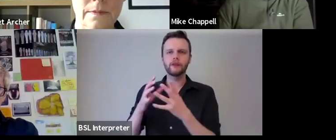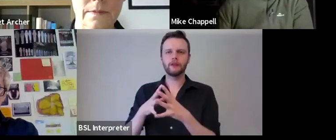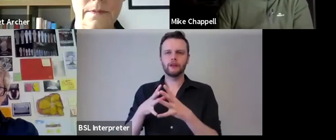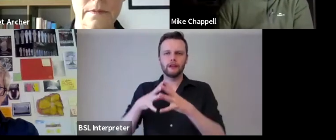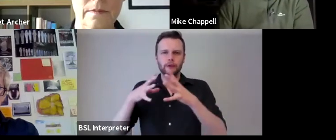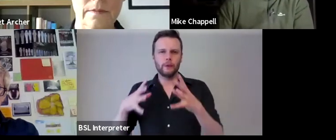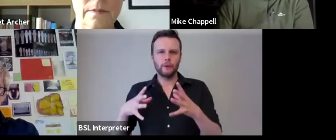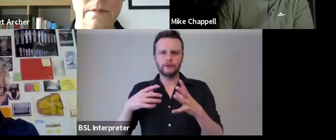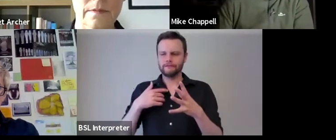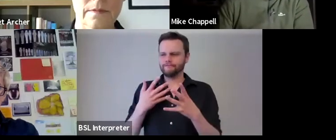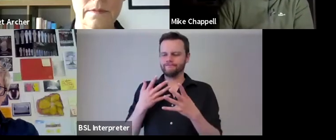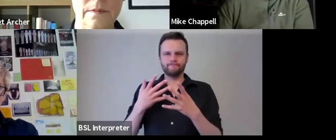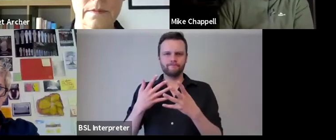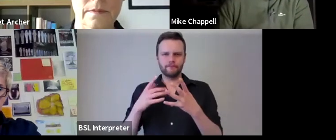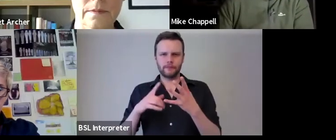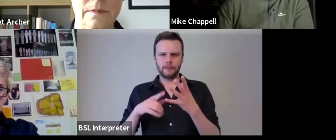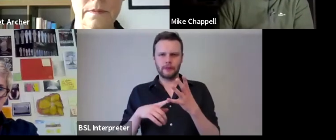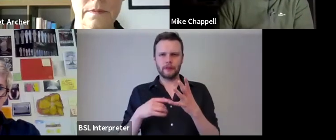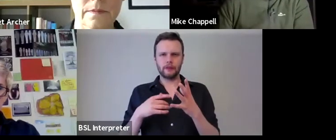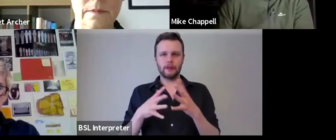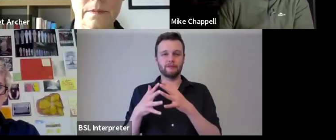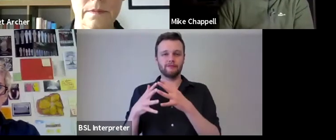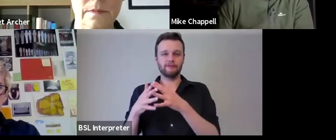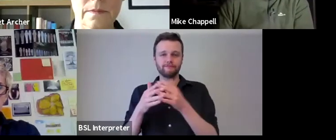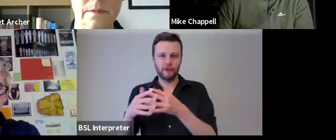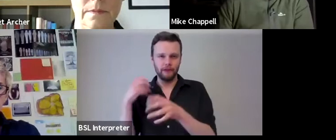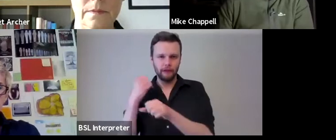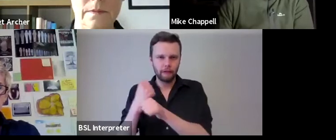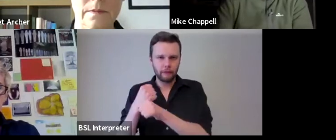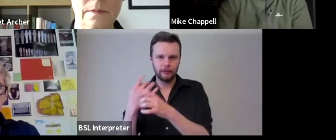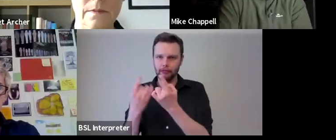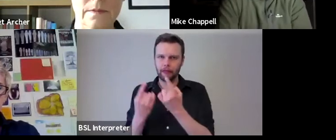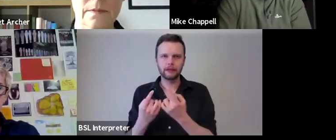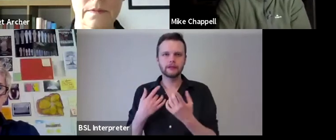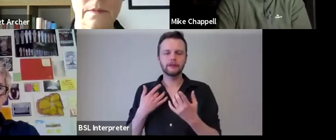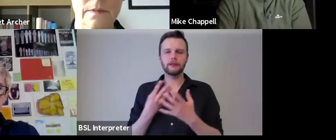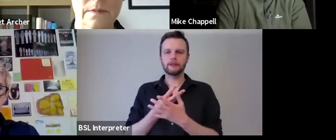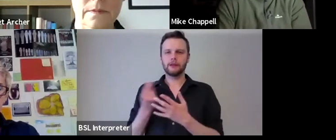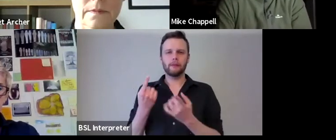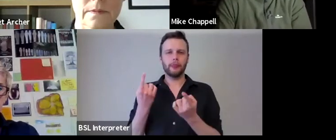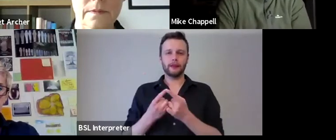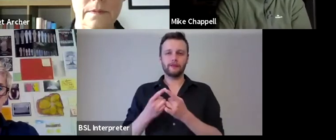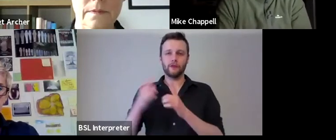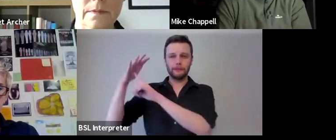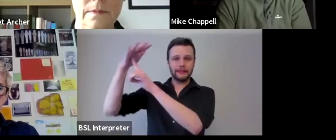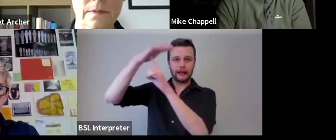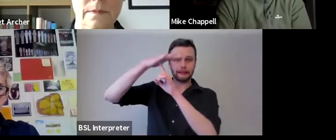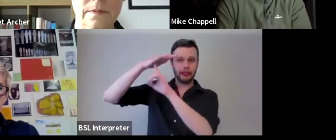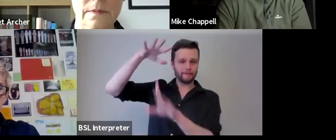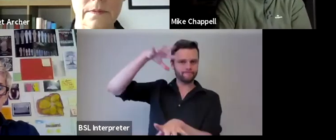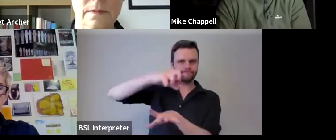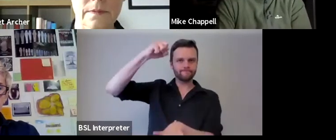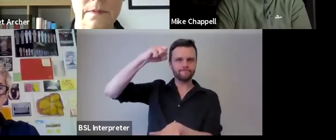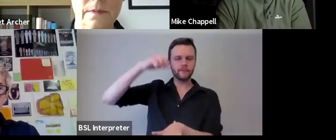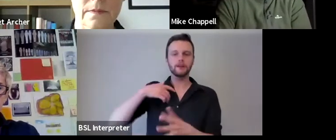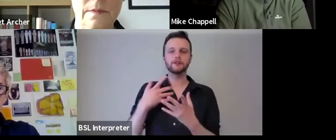like USGS, United States government surveyor teams, and some of it was like taken by satellites. So what I did was I kind of mapped